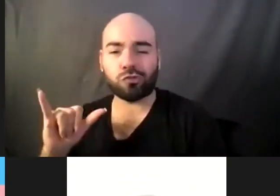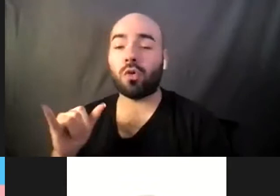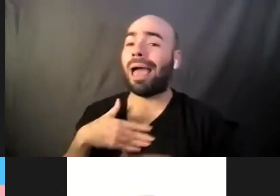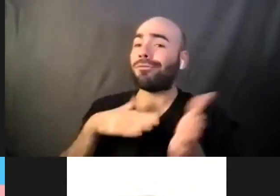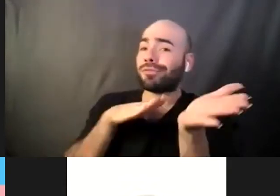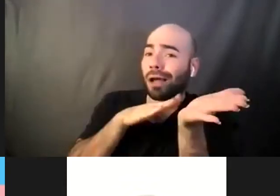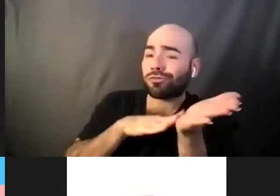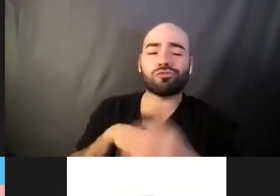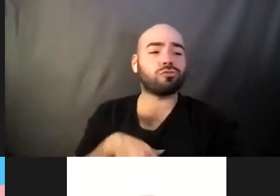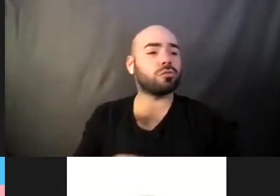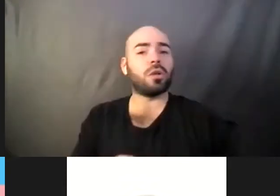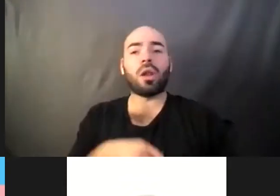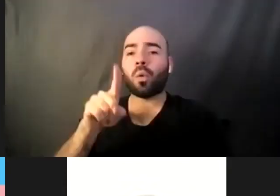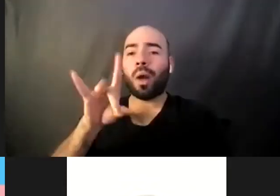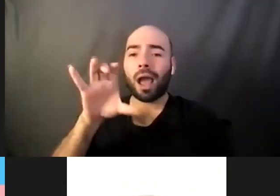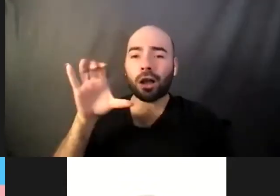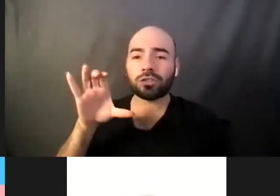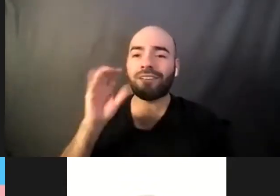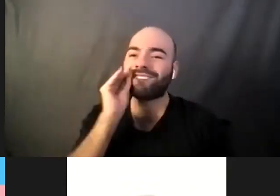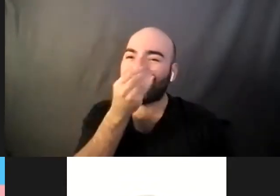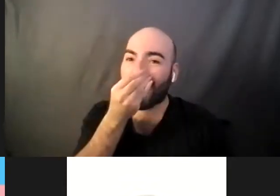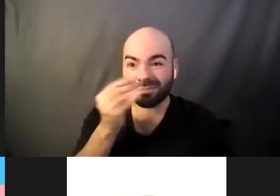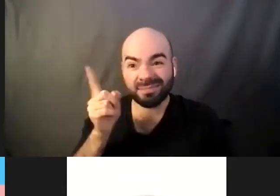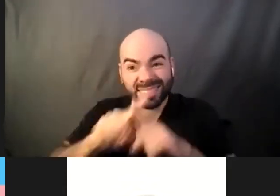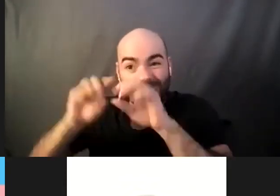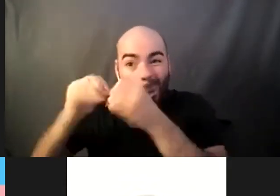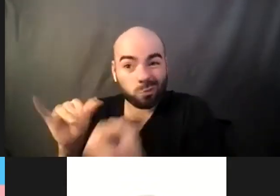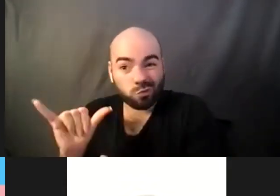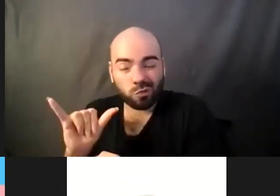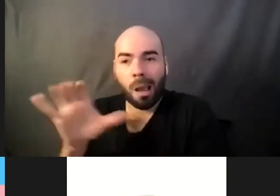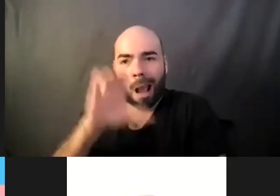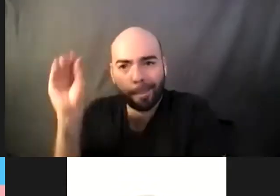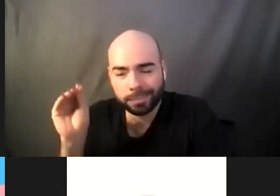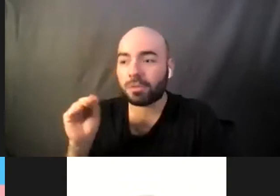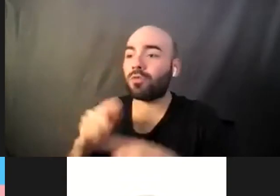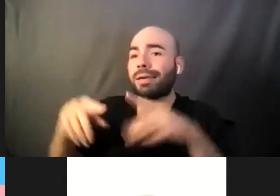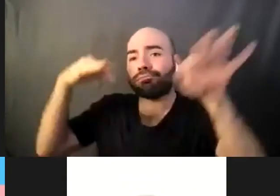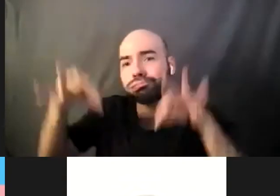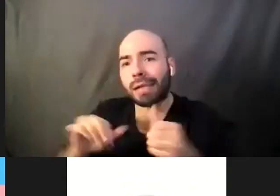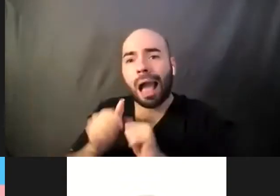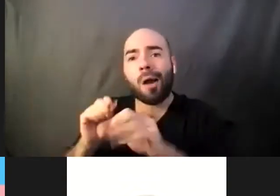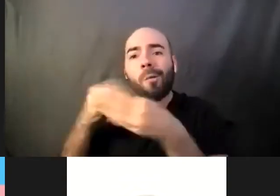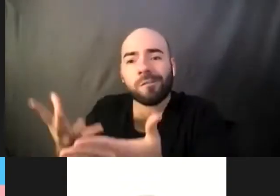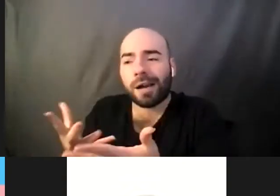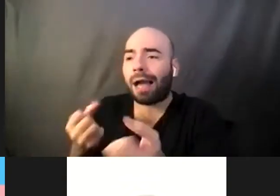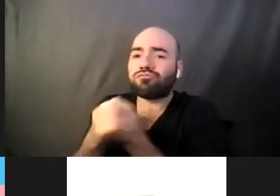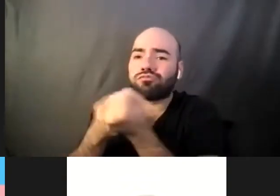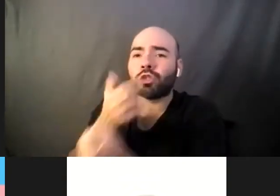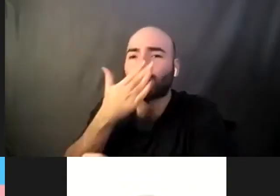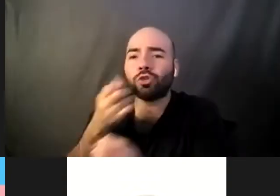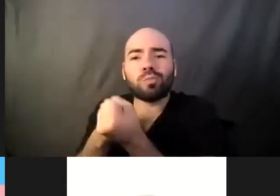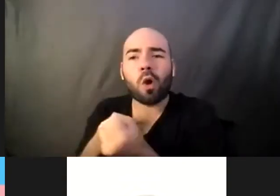we've trained like 1-800-Flowers, different organizations on how to provide affirming services for their staff, how to change their